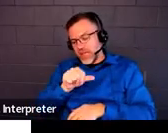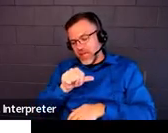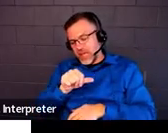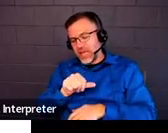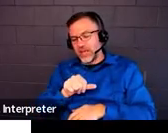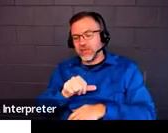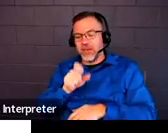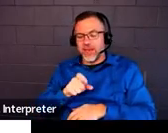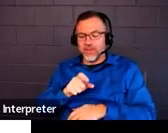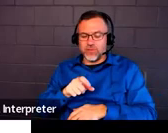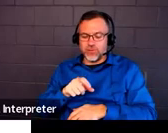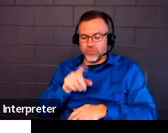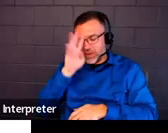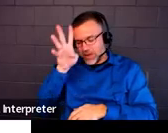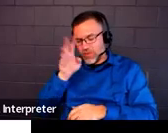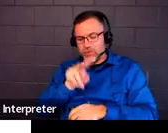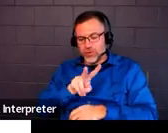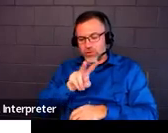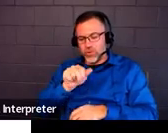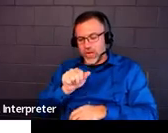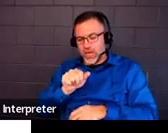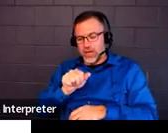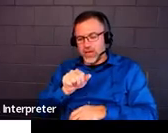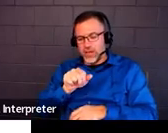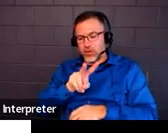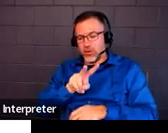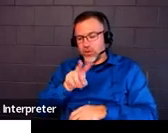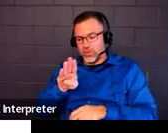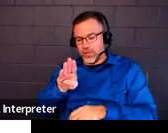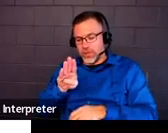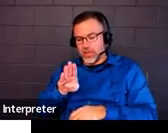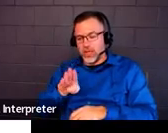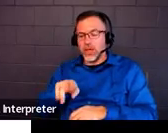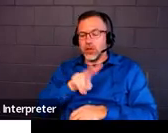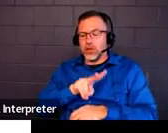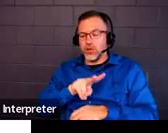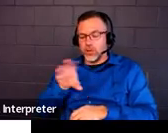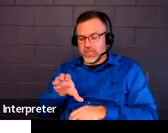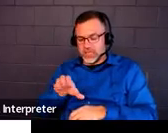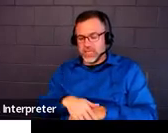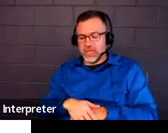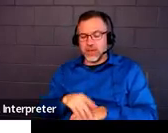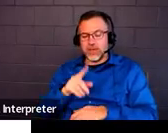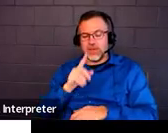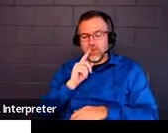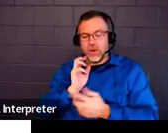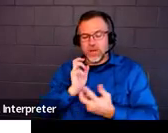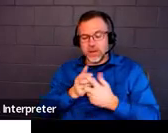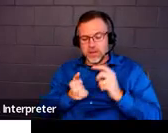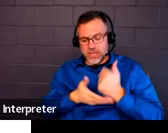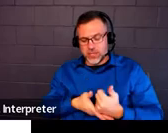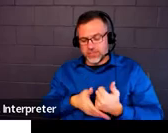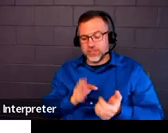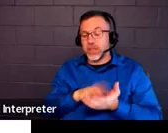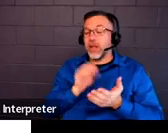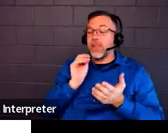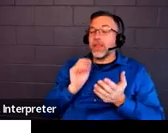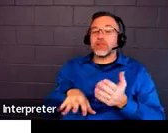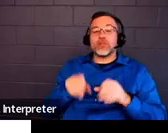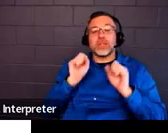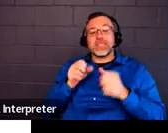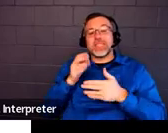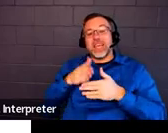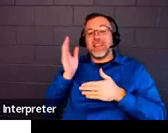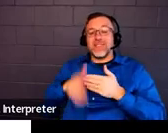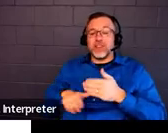2A, 2B, or 2C for a second session. So that's what I was talking about. It builds on itself. The students can complete an entire